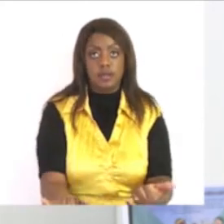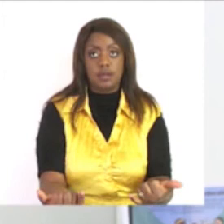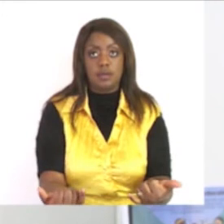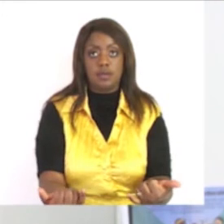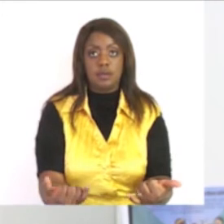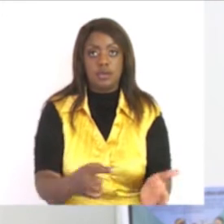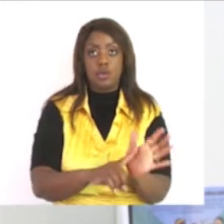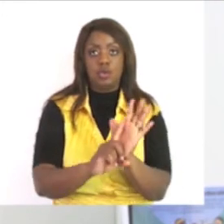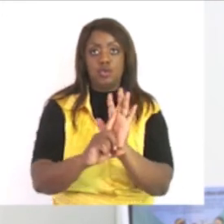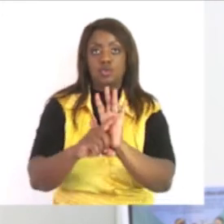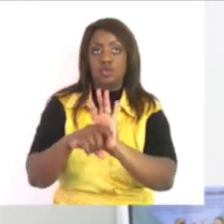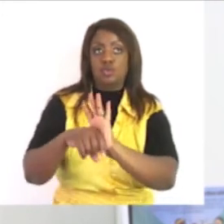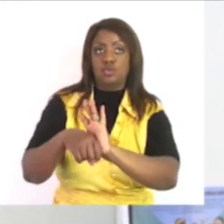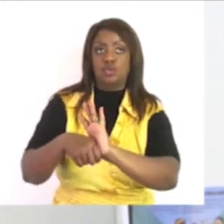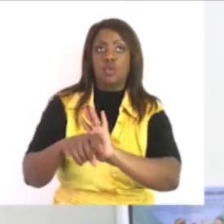there?